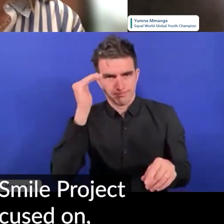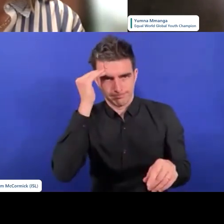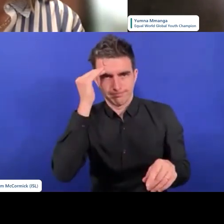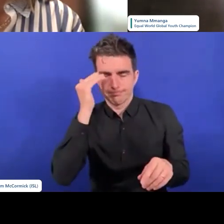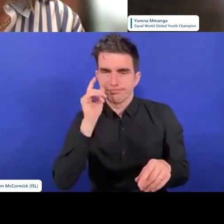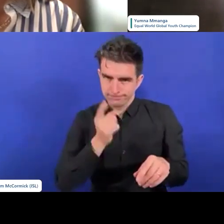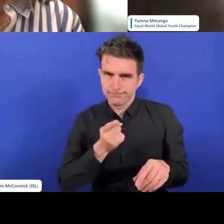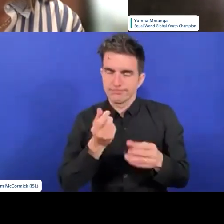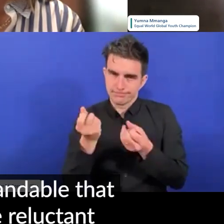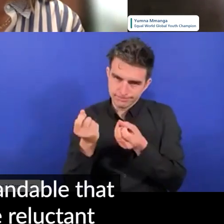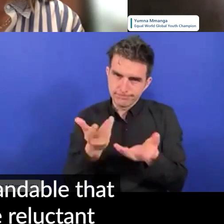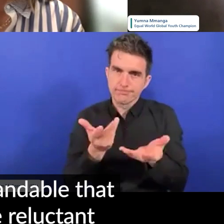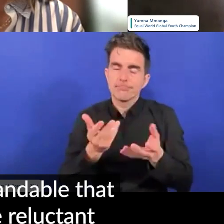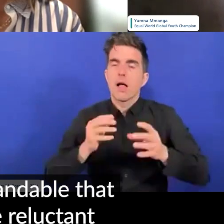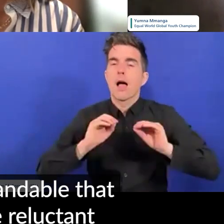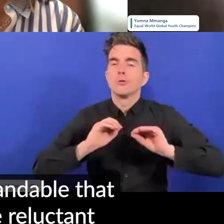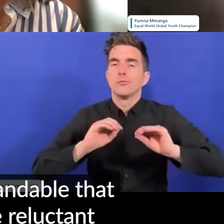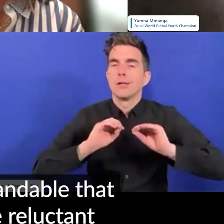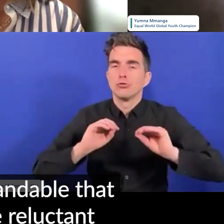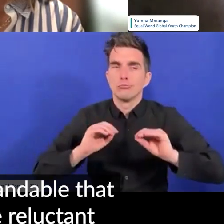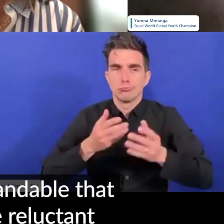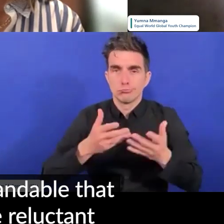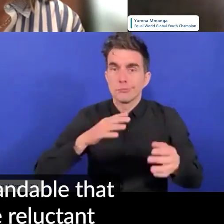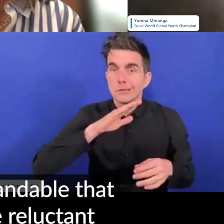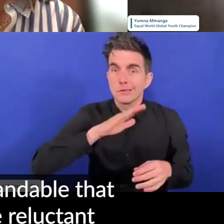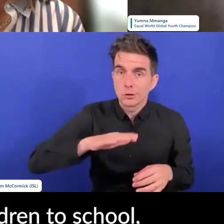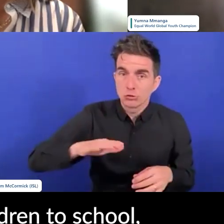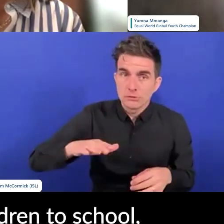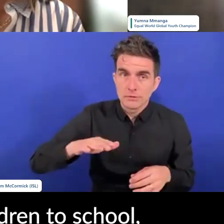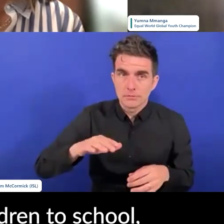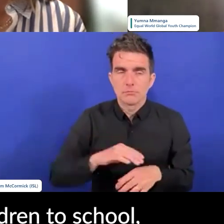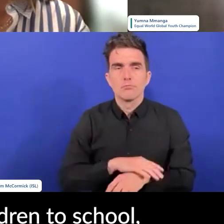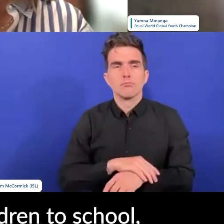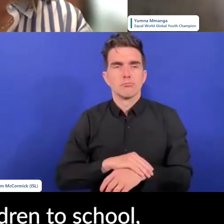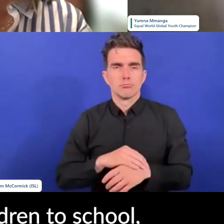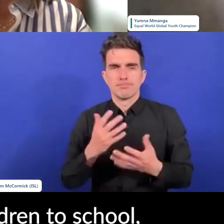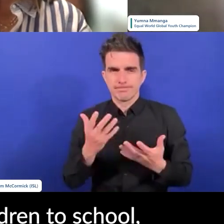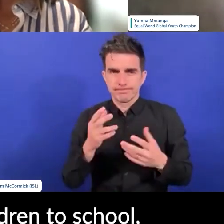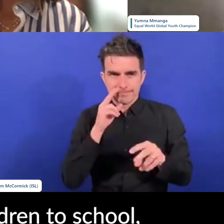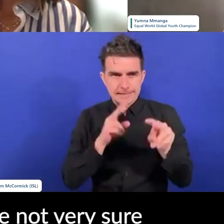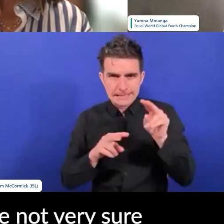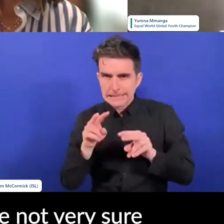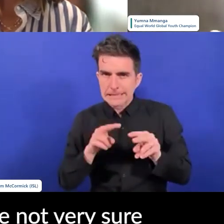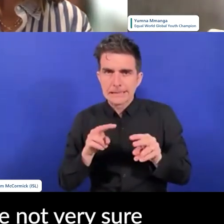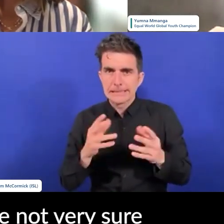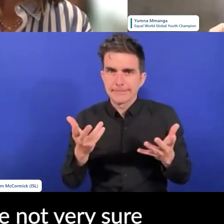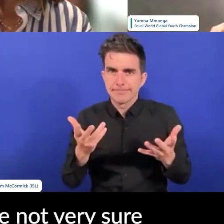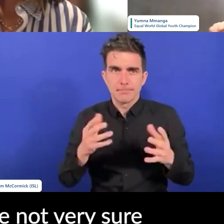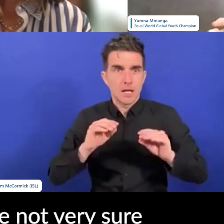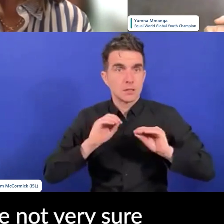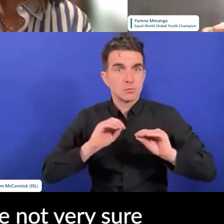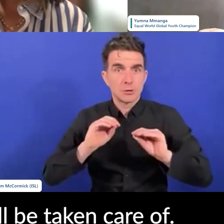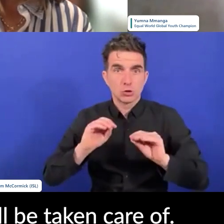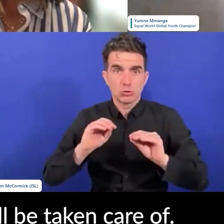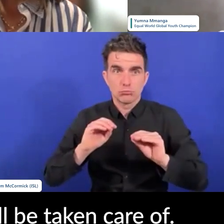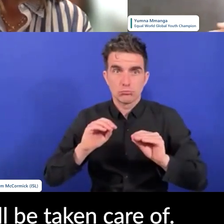on, it was understandable that parents were reluctant to bring their children to school because they were not